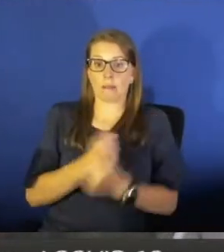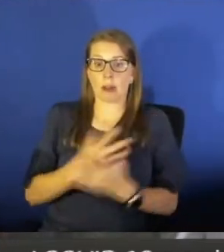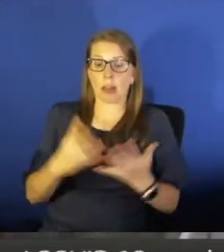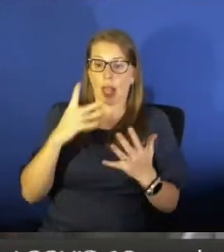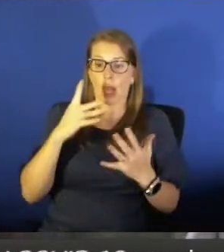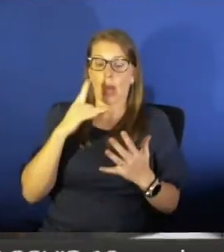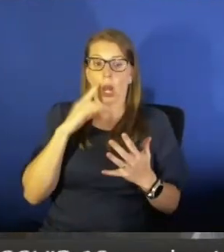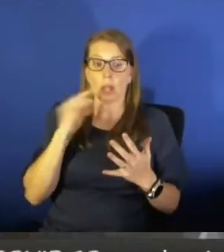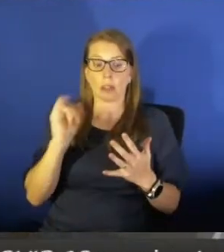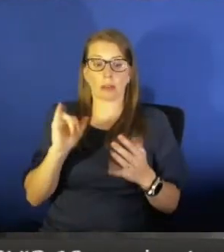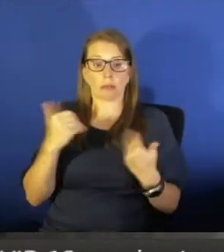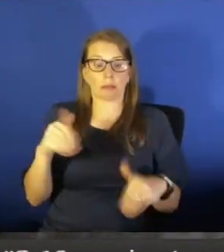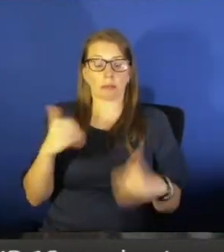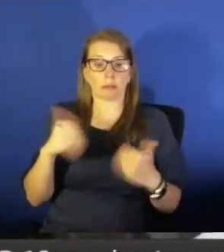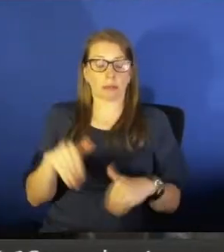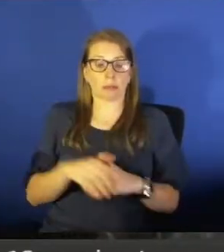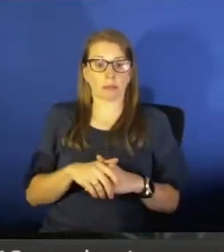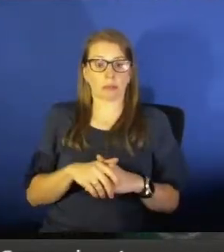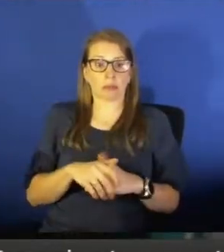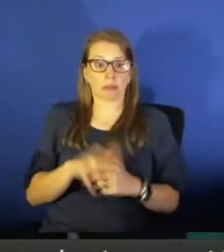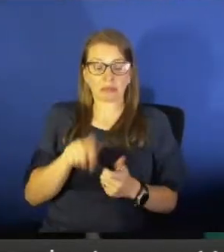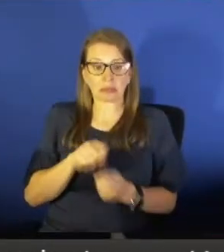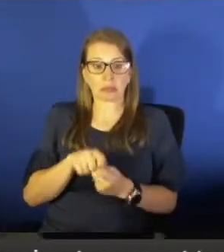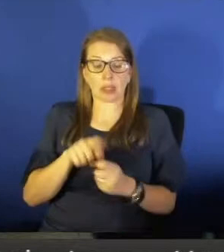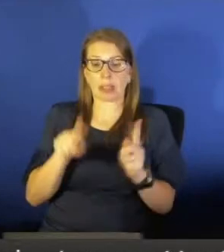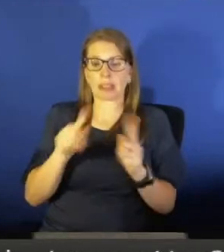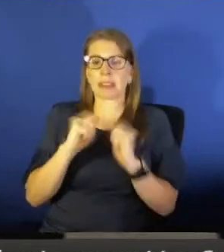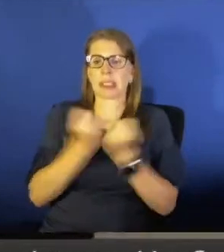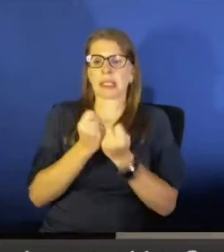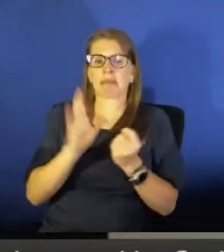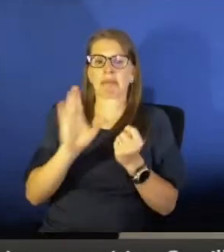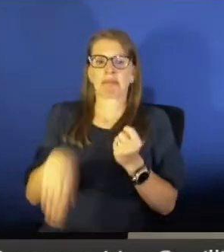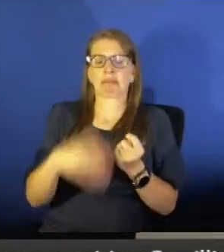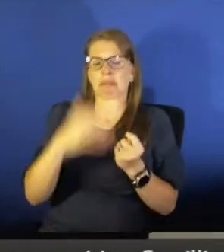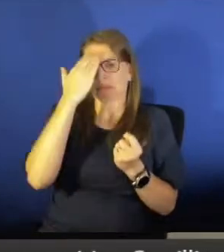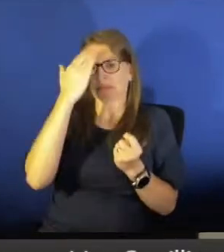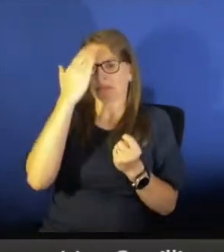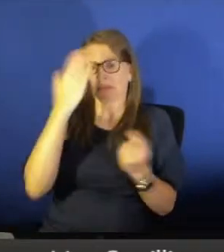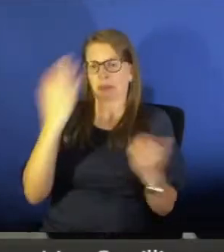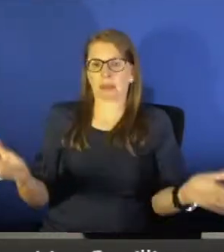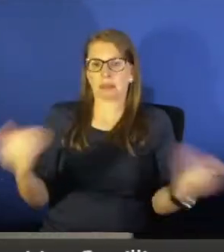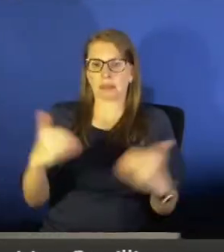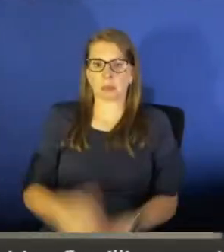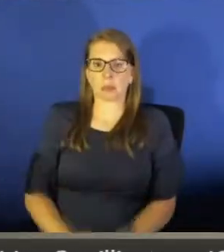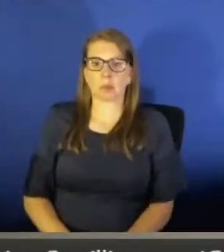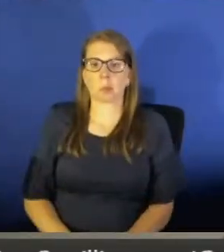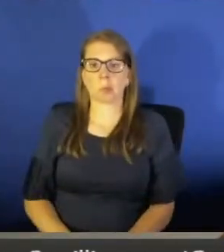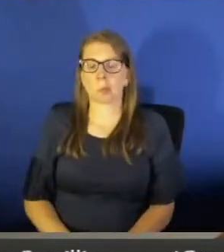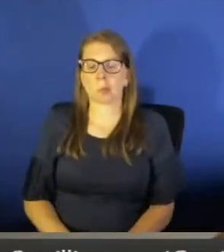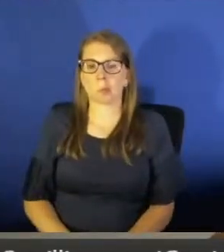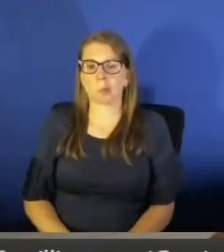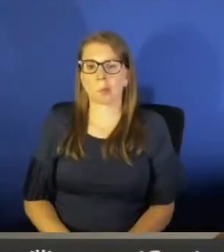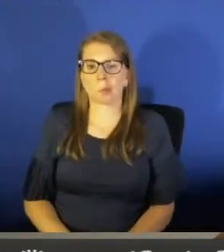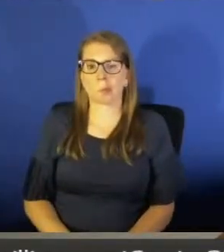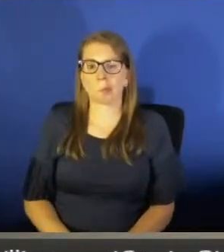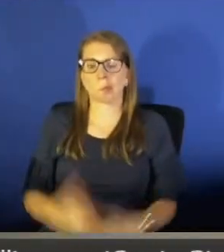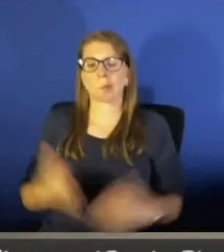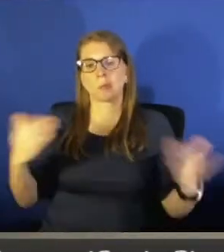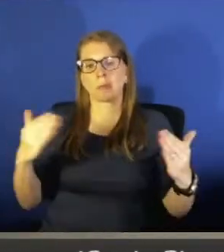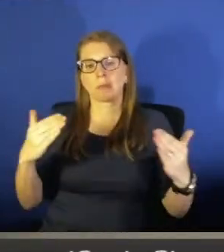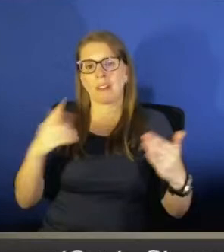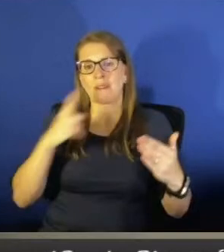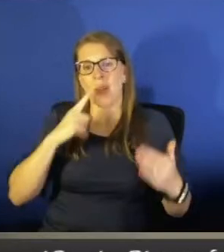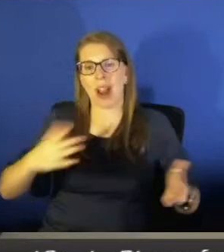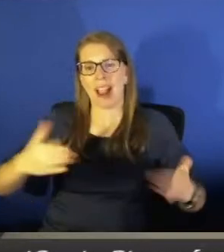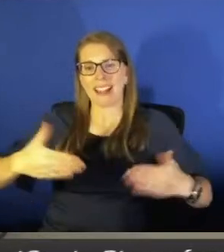and yet I'm with a team that knows this room like the back of their hand. Come on in, guys. Come in. I want to bring it in for a hug. You know, I mean, I